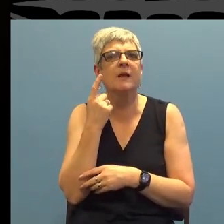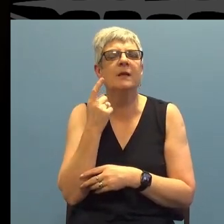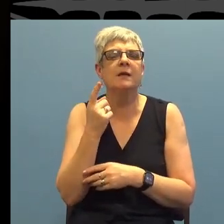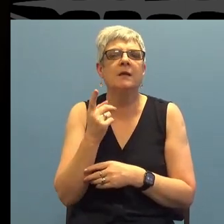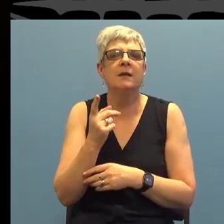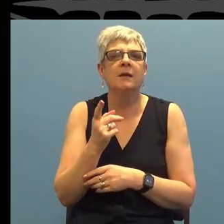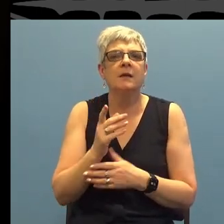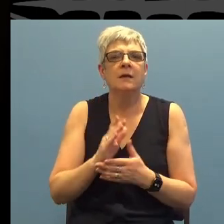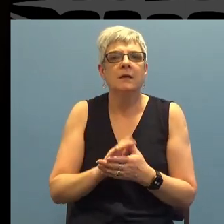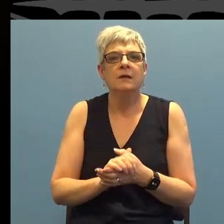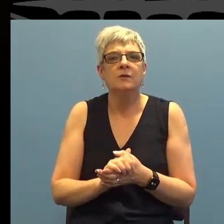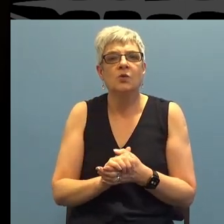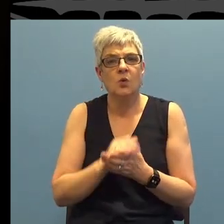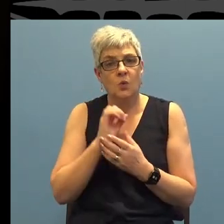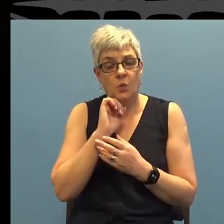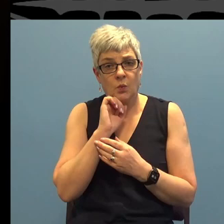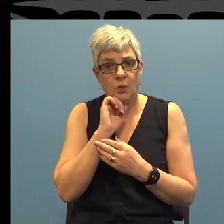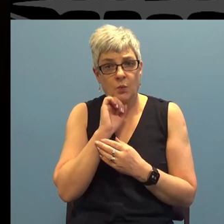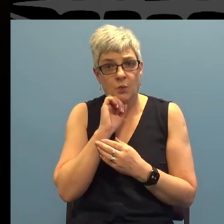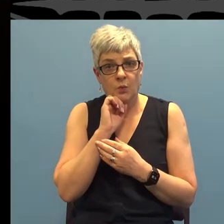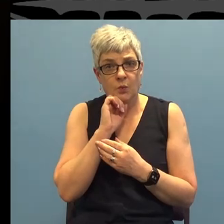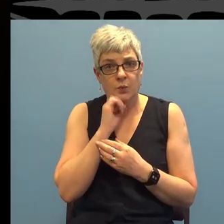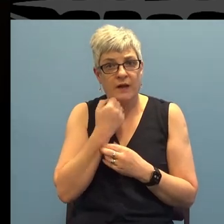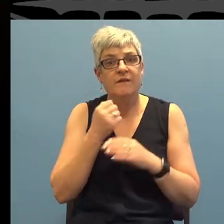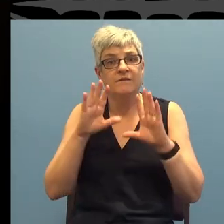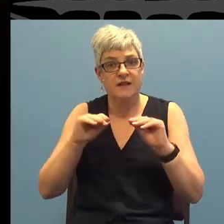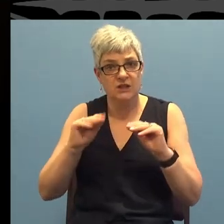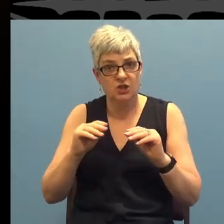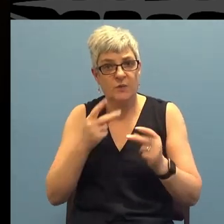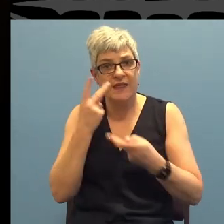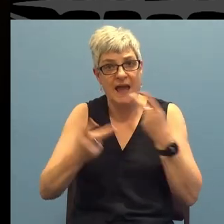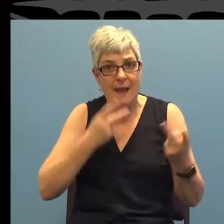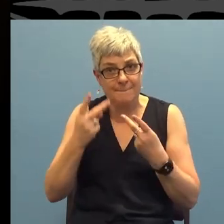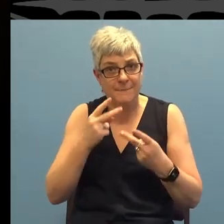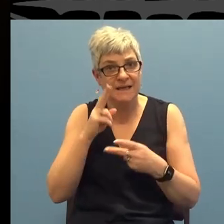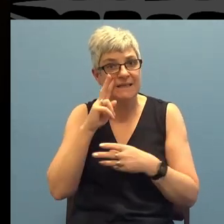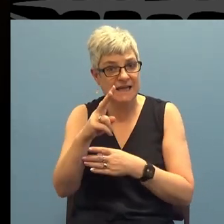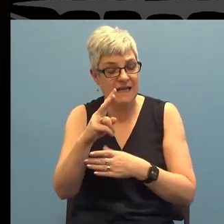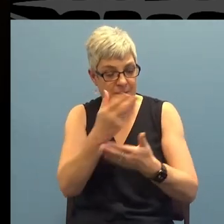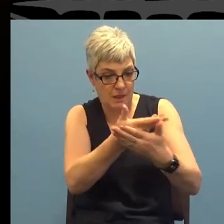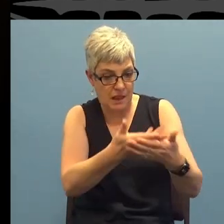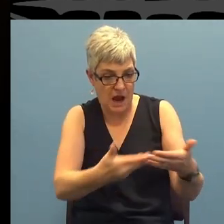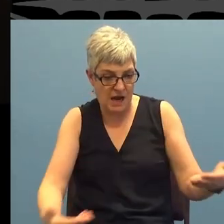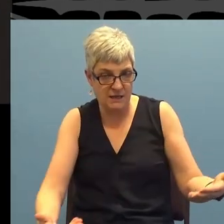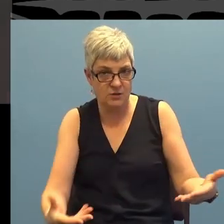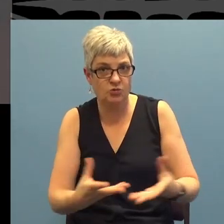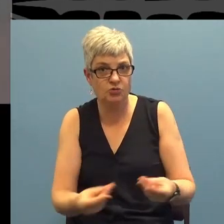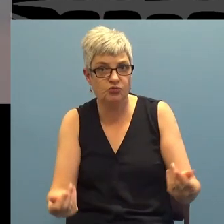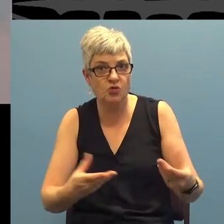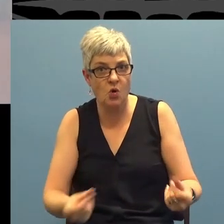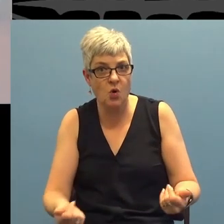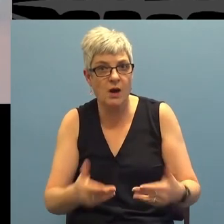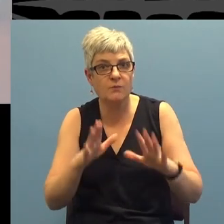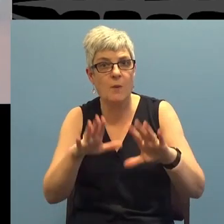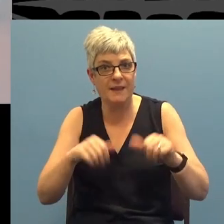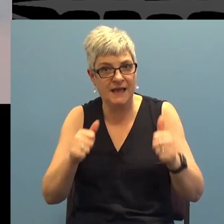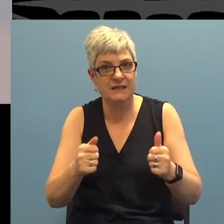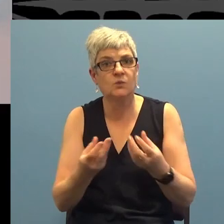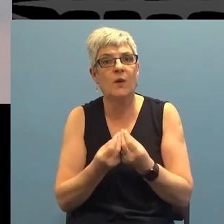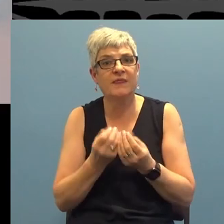And we'll conclude our service with a hymn, See Him Lying on a Bed of Straw, and then bless one another in the words of the grace.